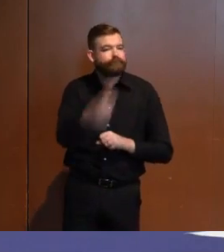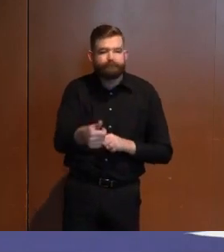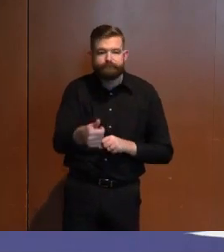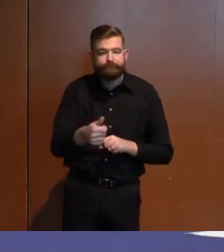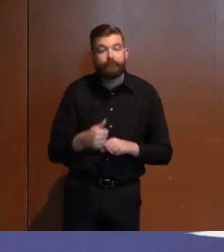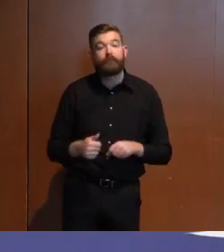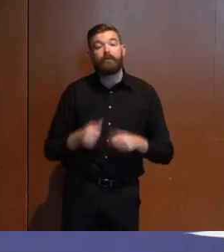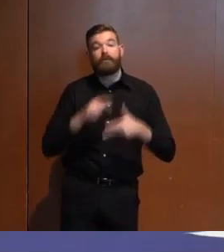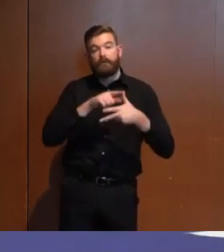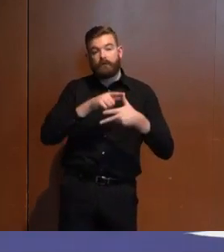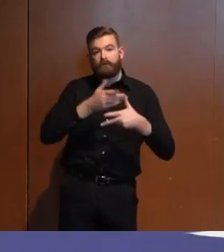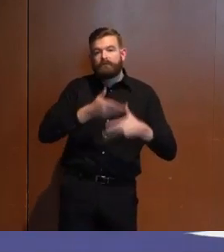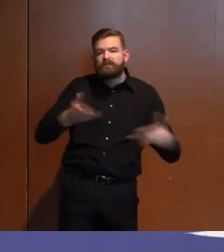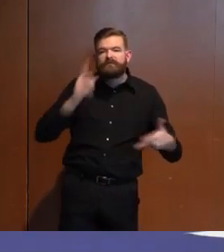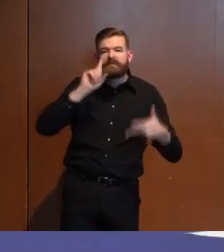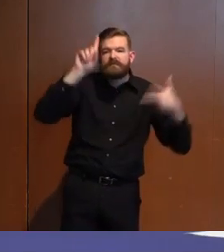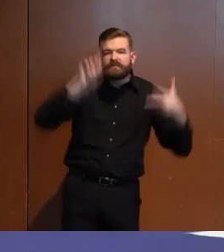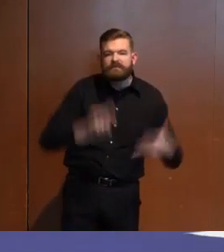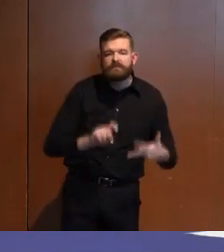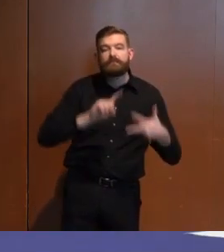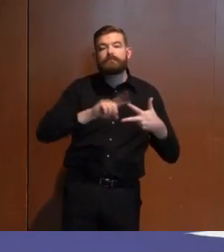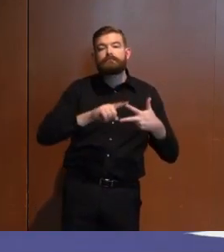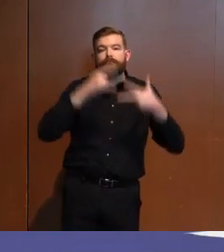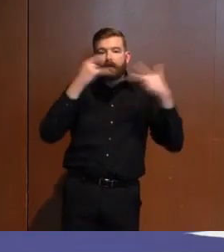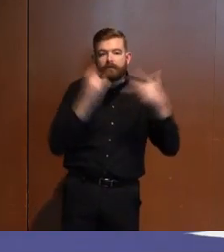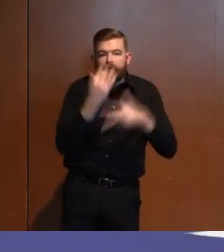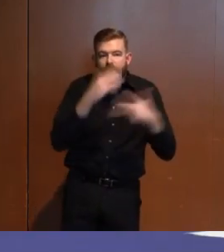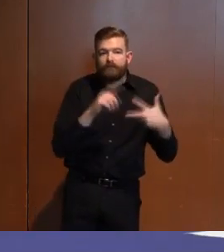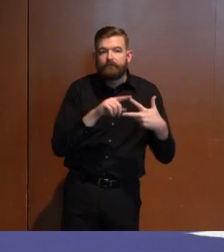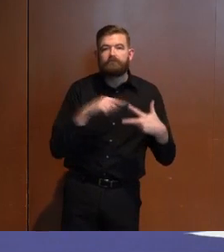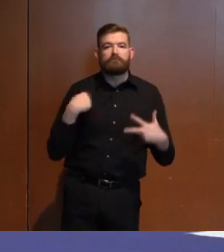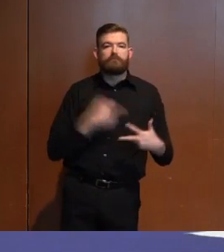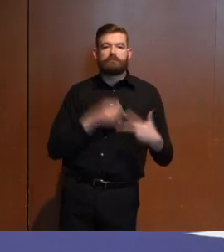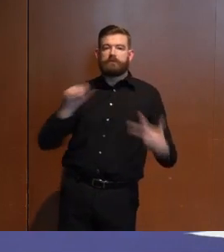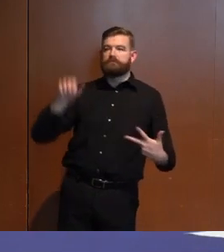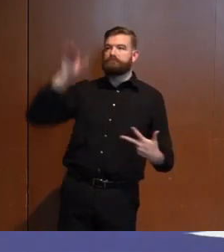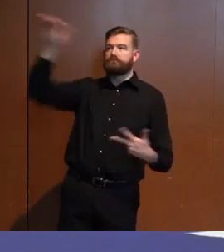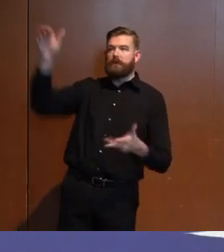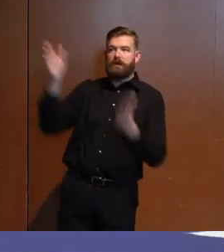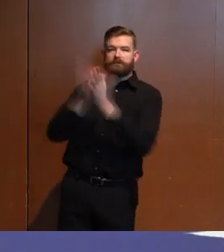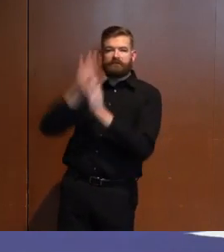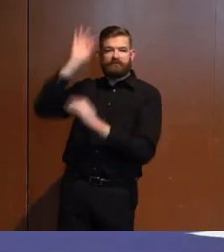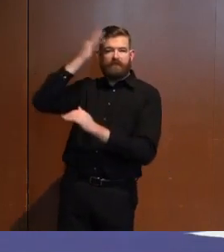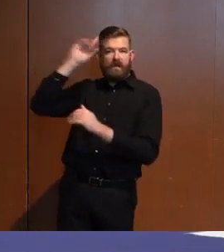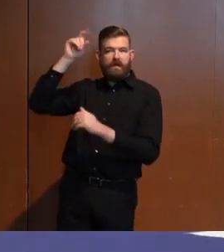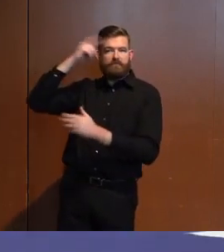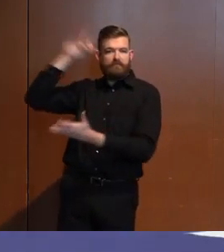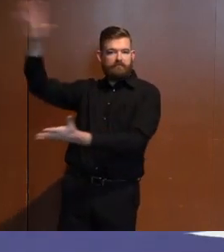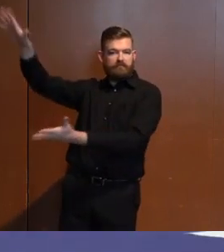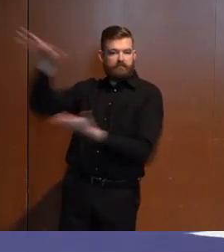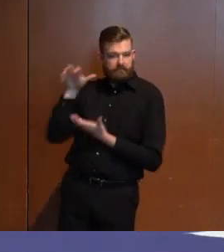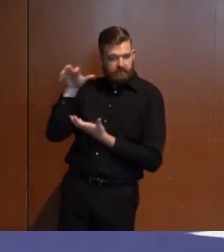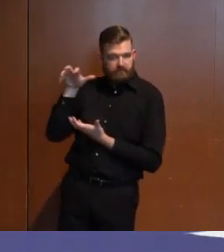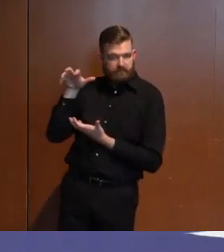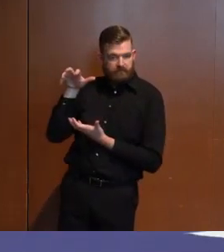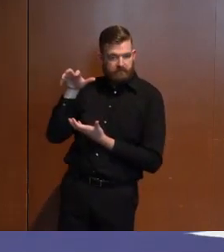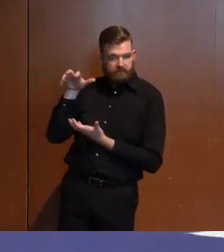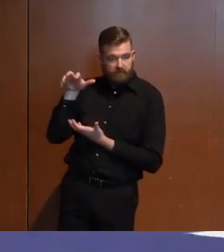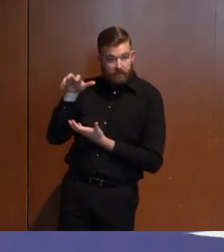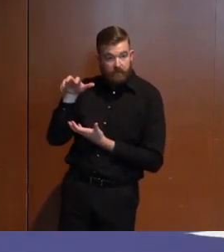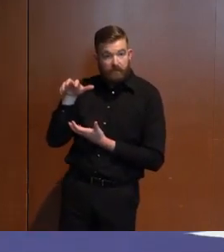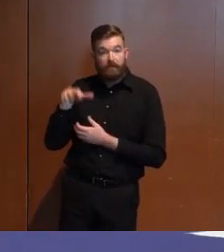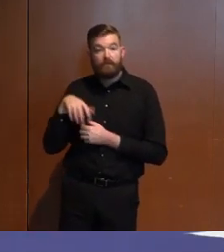use a big slug more coming out of the federal government. So if Chris and Pat will correct me if I'm wrong, but at the two FEMA